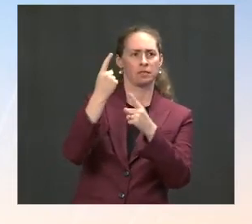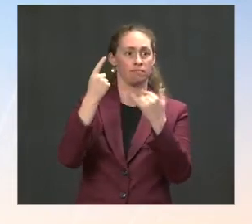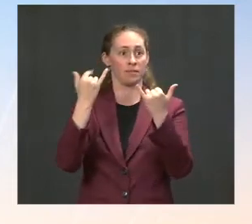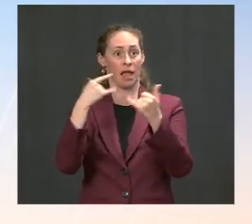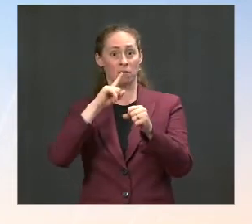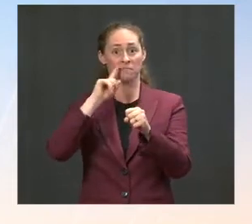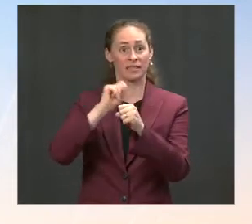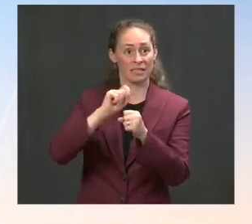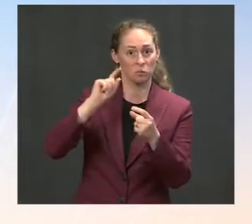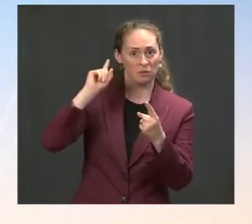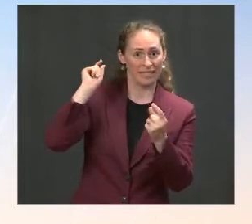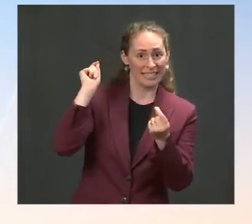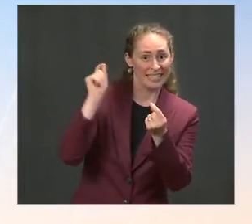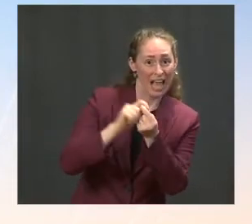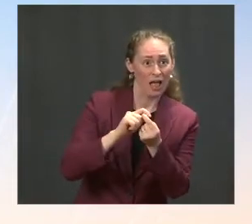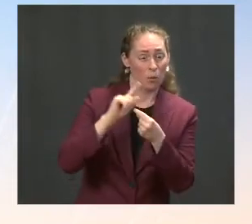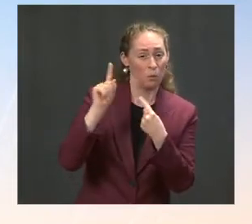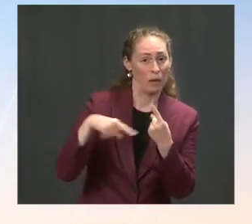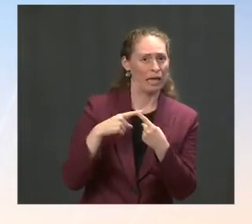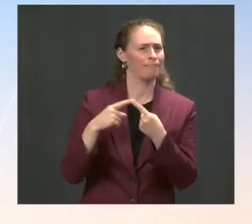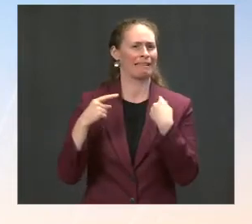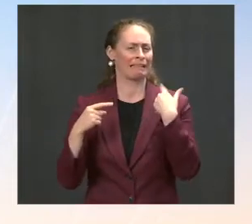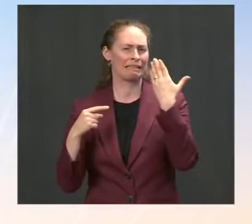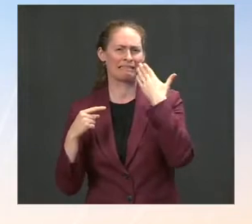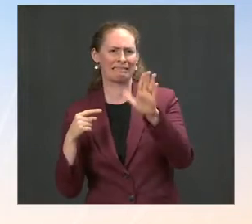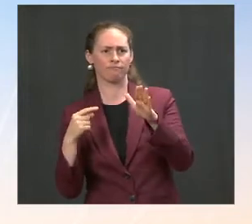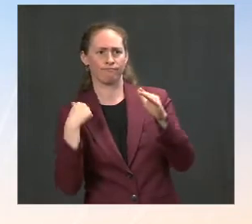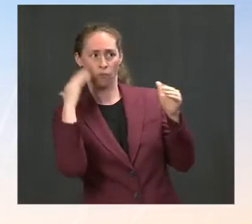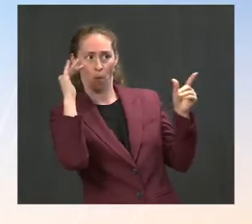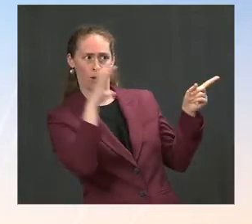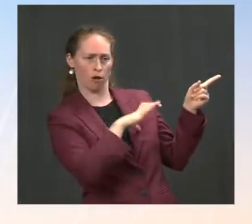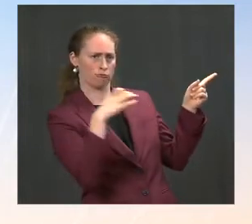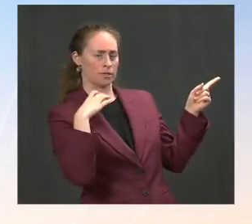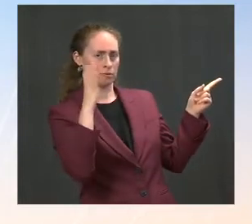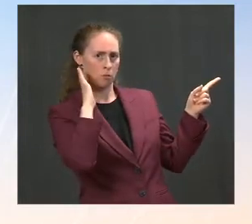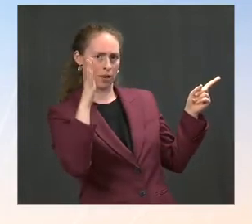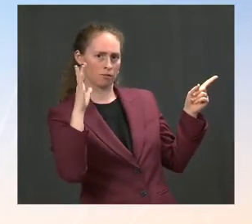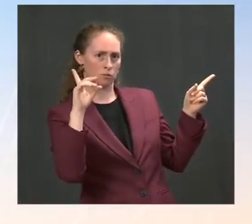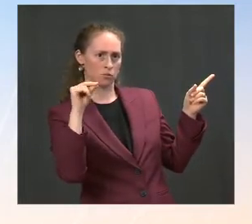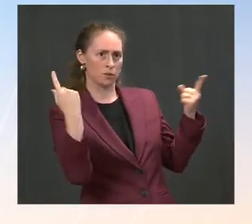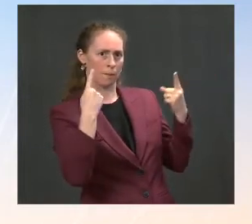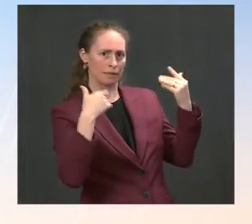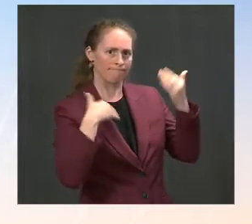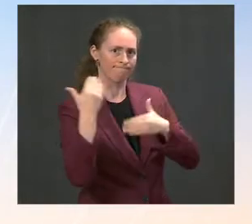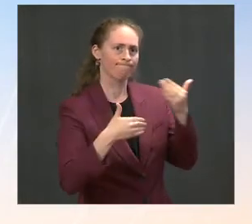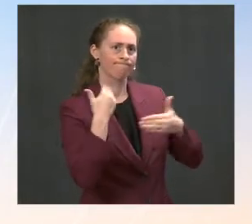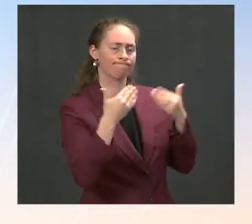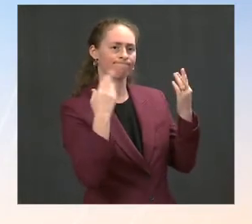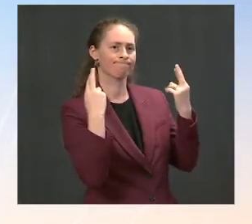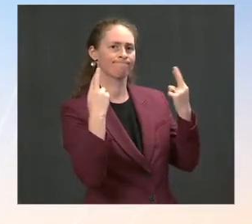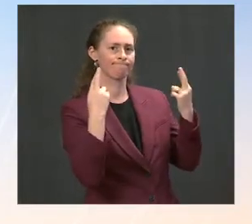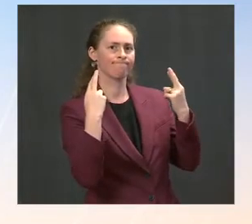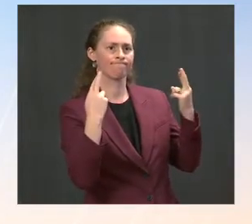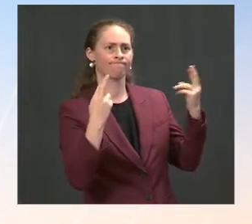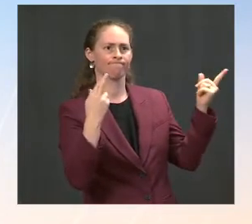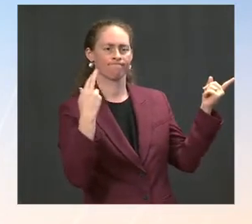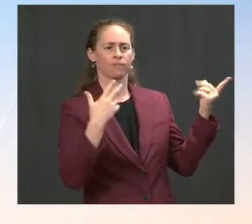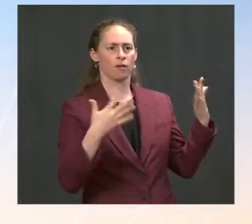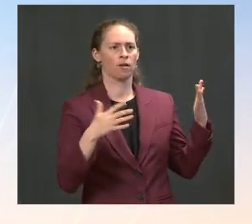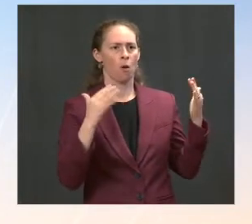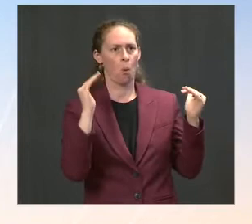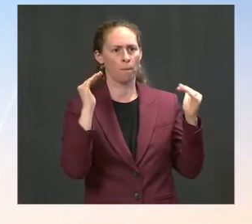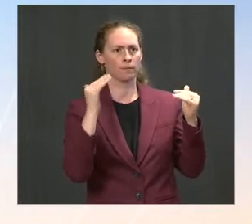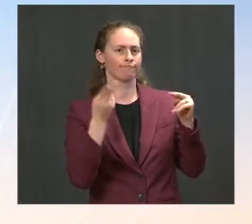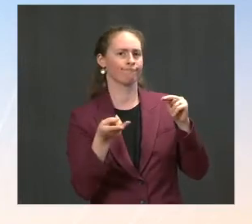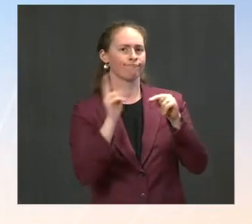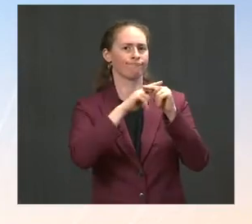We certainly expect Congress to act in a bipartisan manner, as they did 3 times under the prior administration, to raise the debt limit. Given that uncertainty, is the White